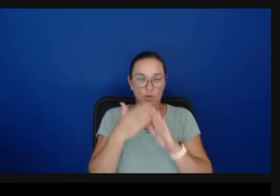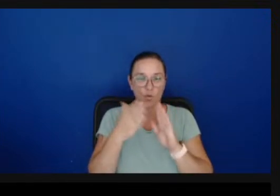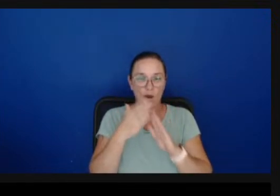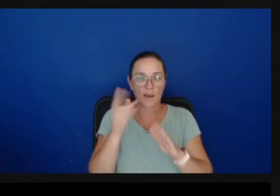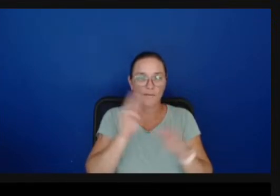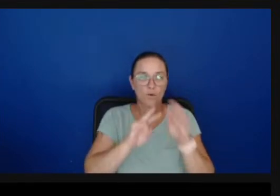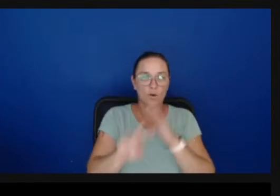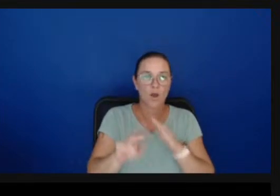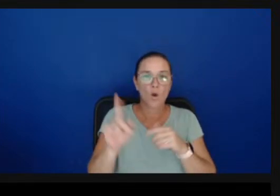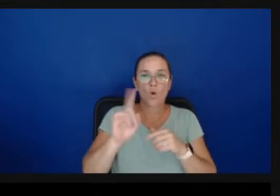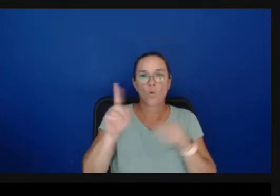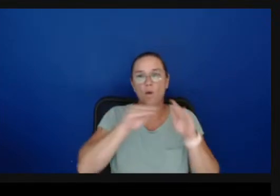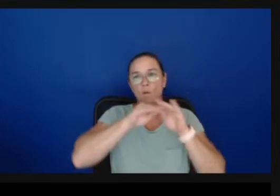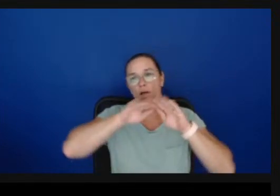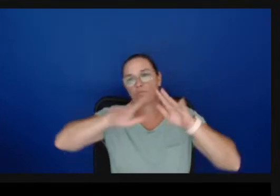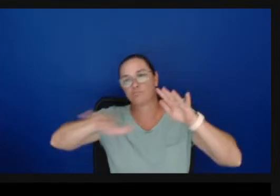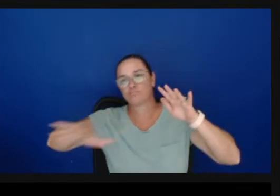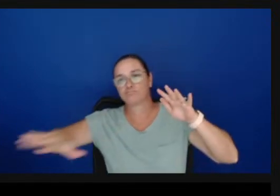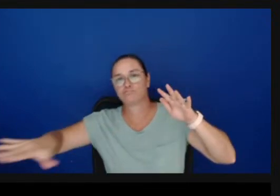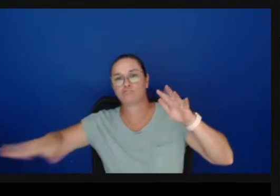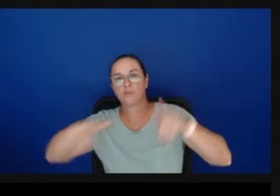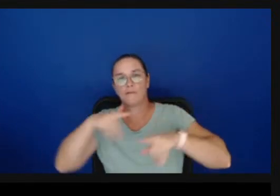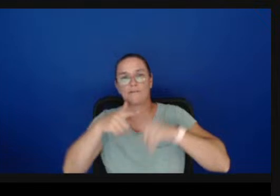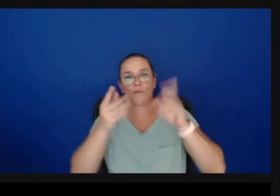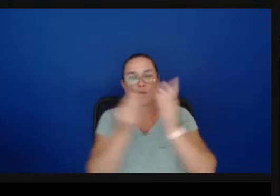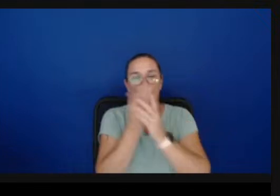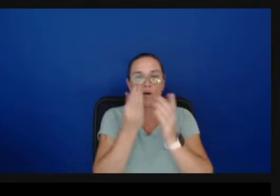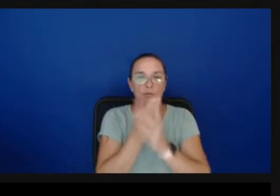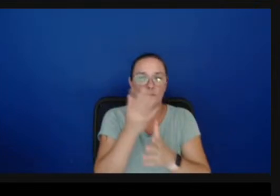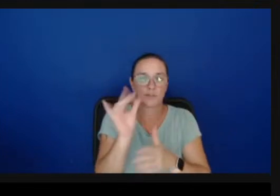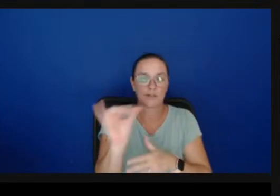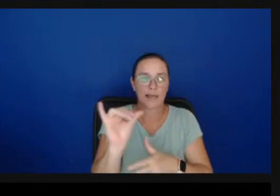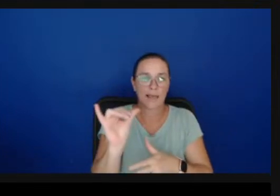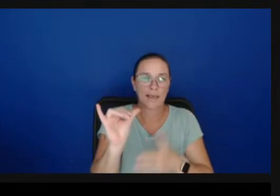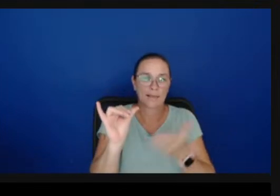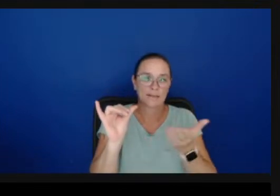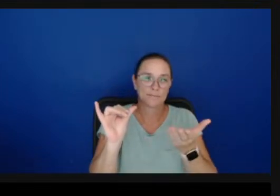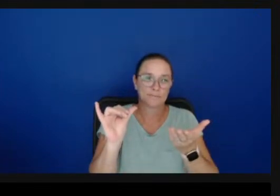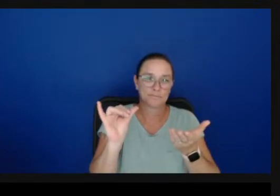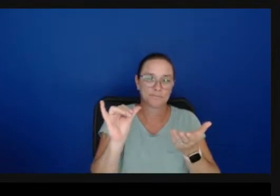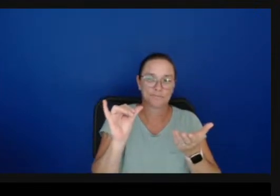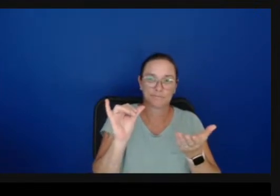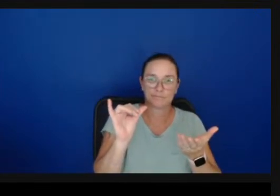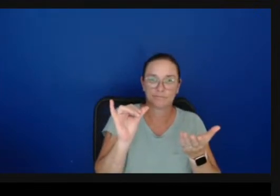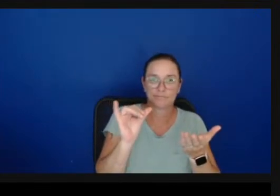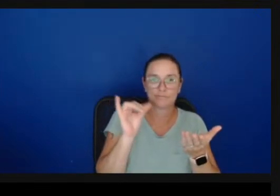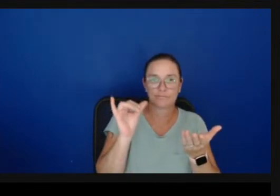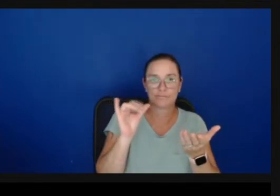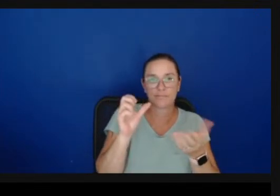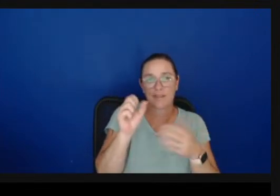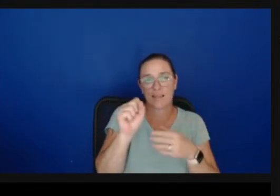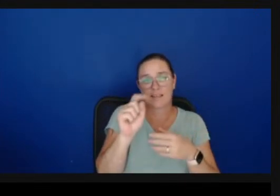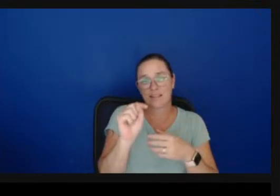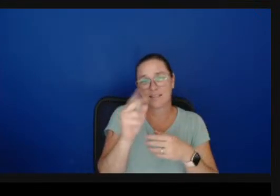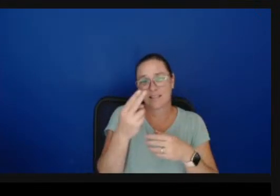will the ash disperse from an eruption from, say, what is that, St. Helens,